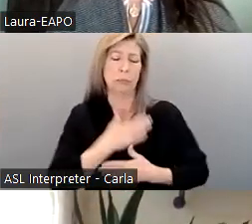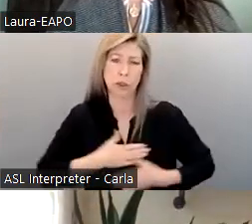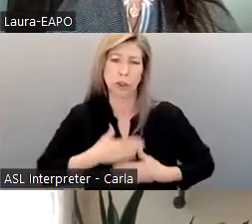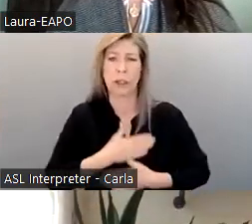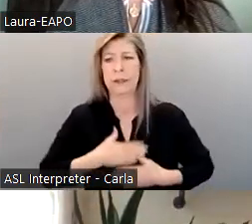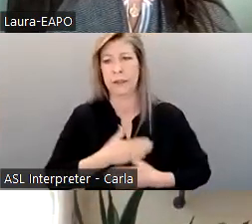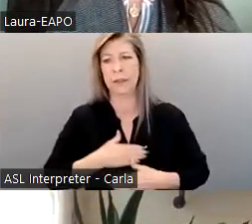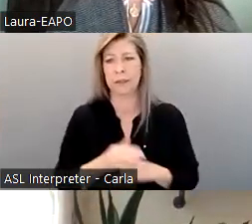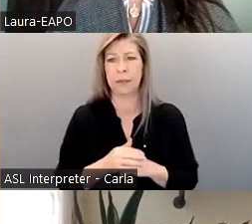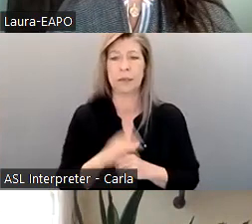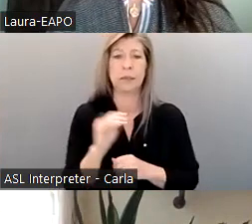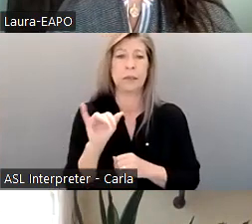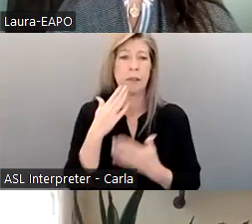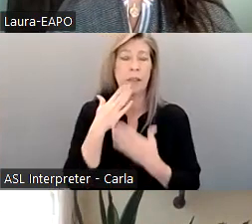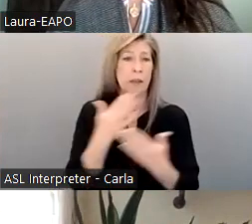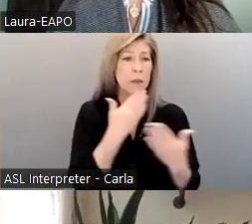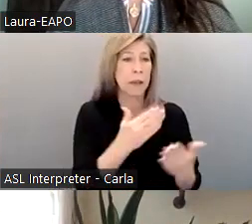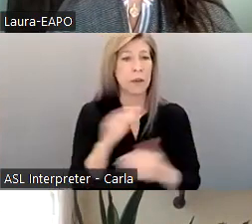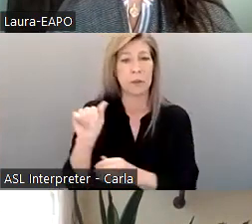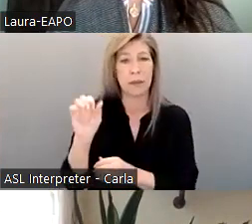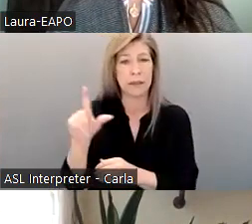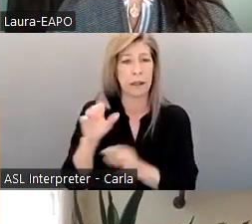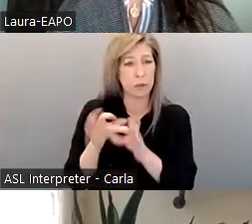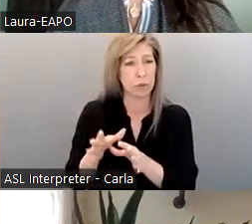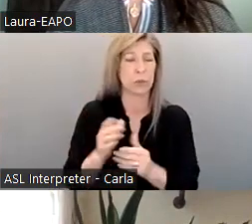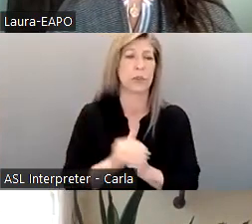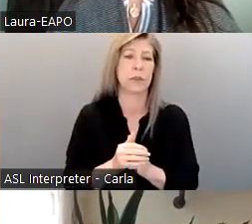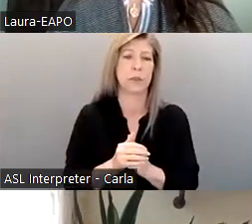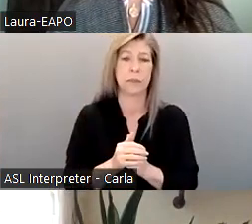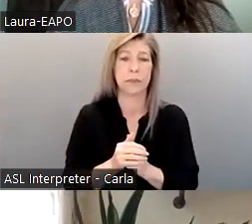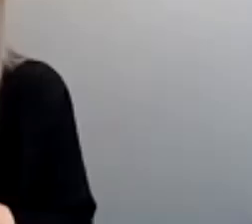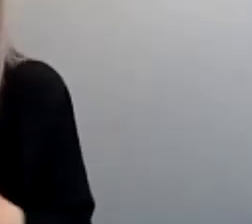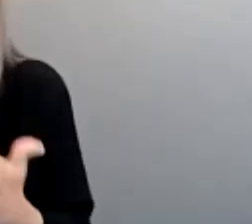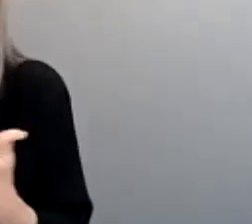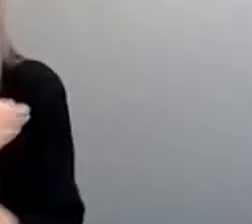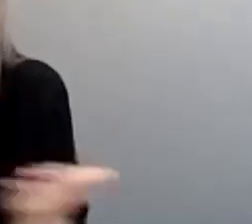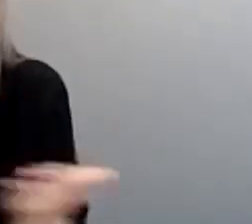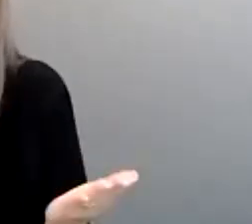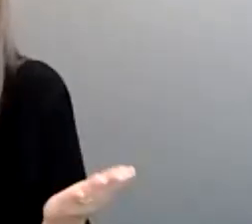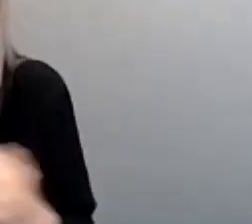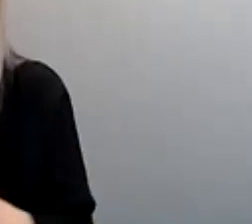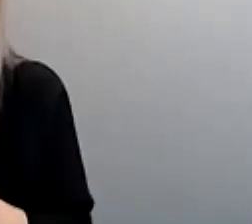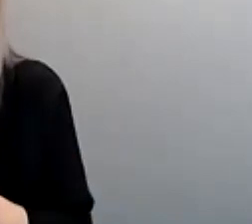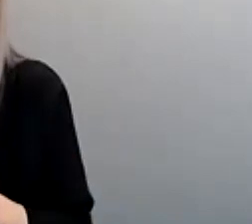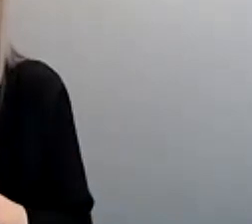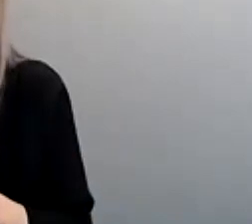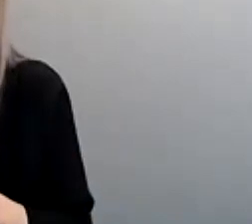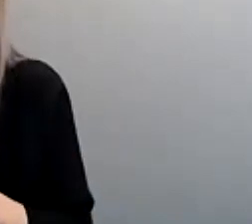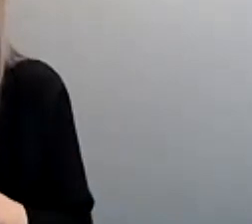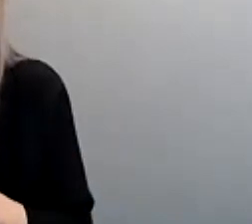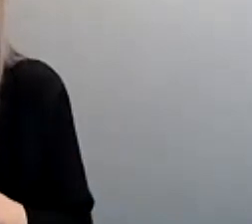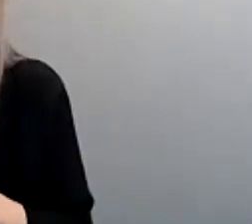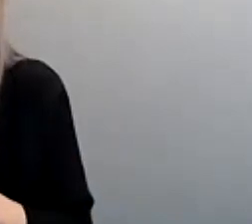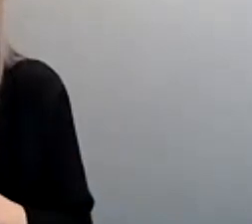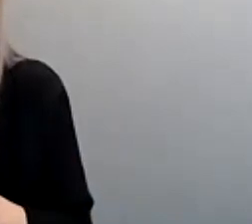for our ASL interpreters who joined us as well. So thank you again, and we will check our